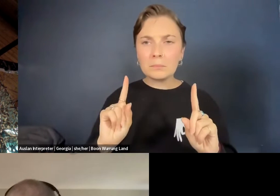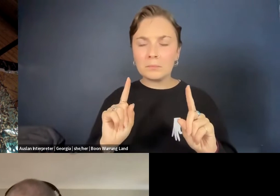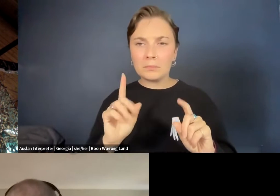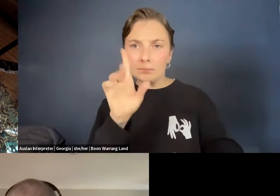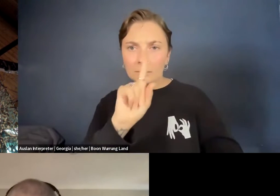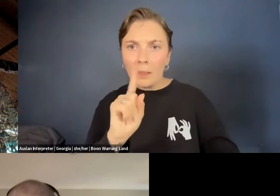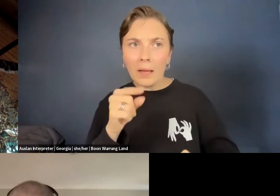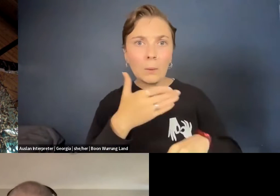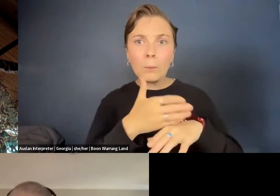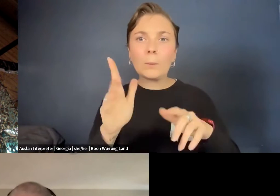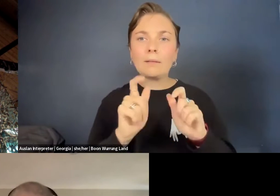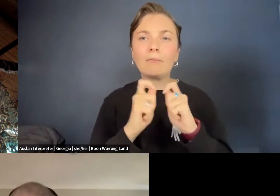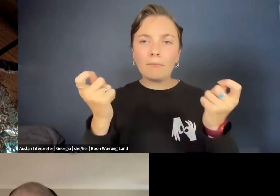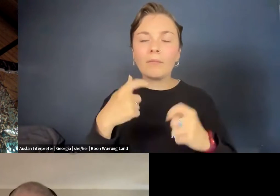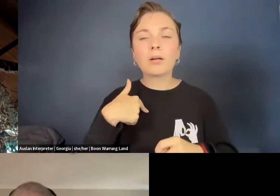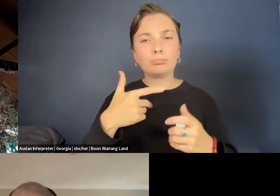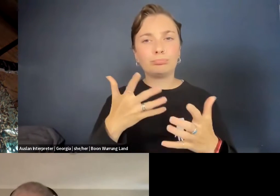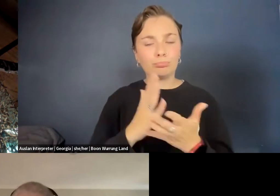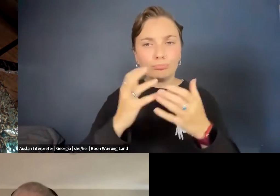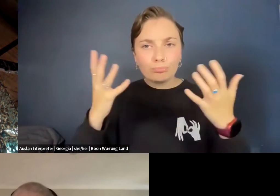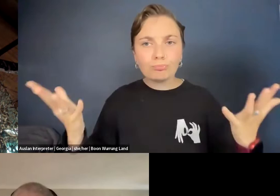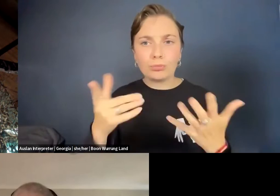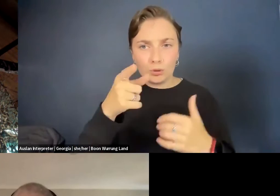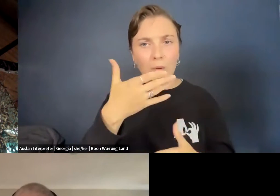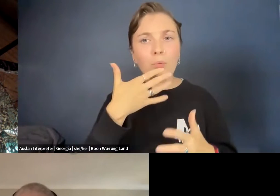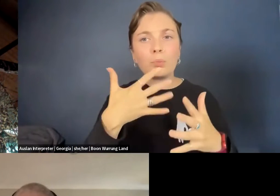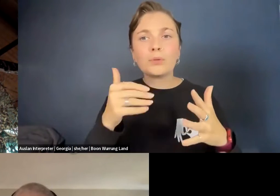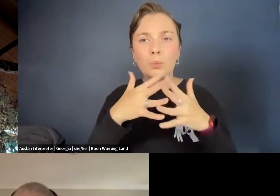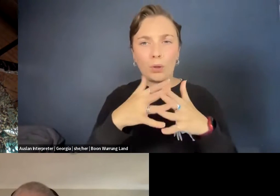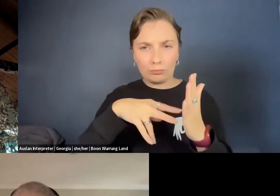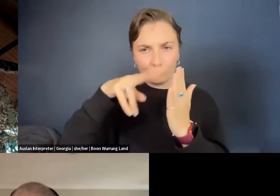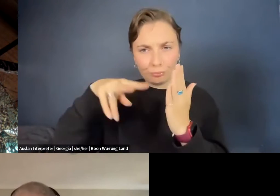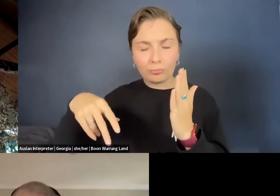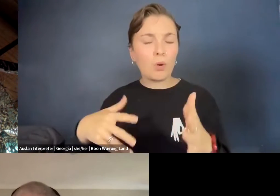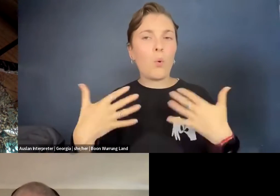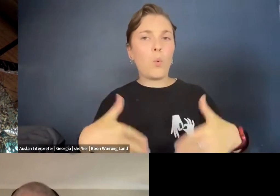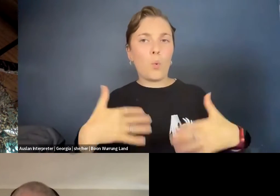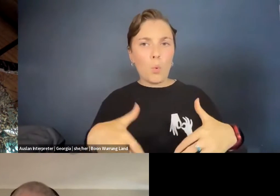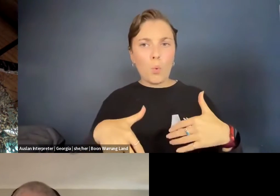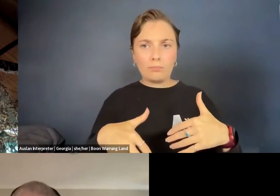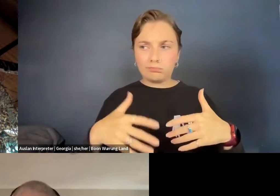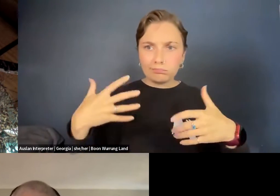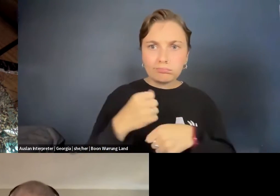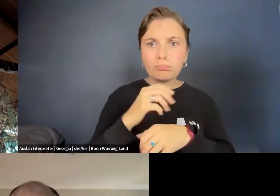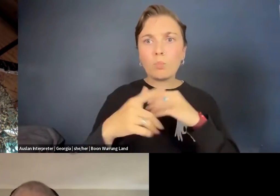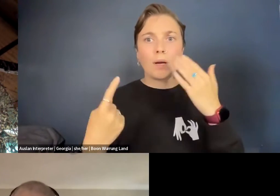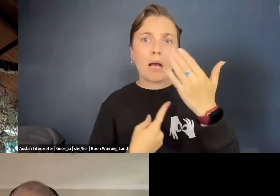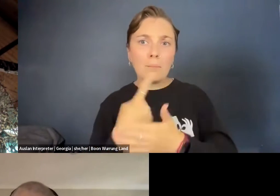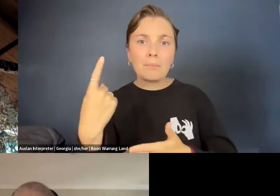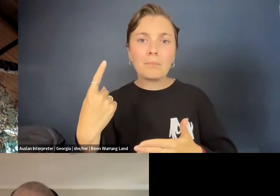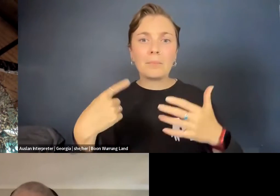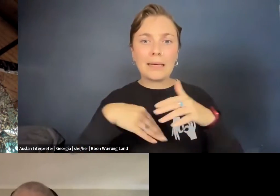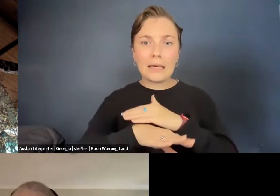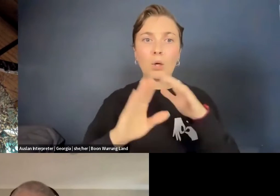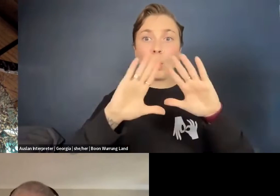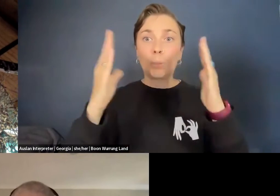this publication, I really urge you to do so because it is an extraordinary synthesis of what is going on in